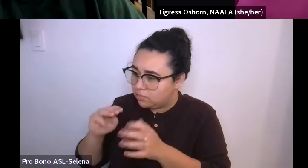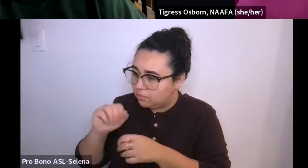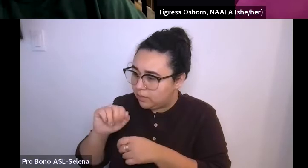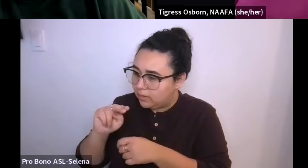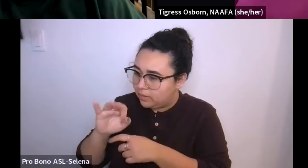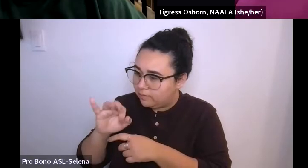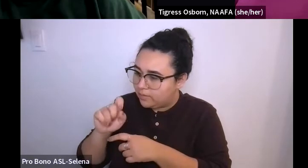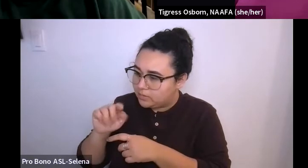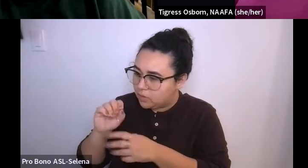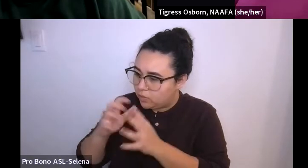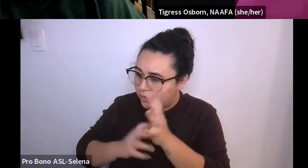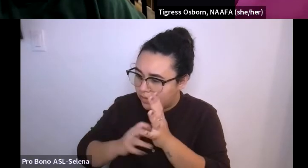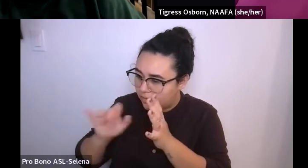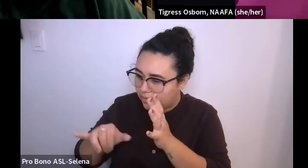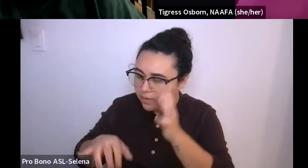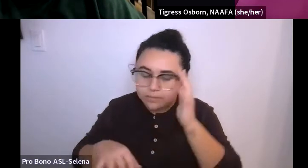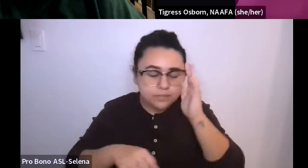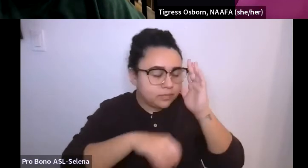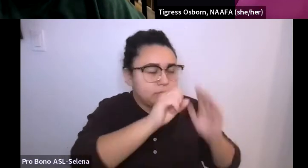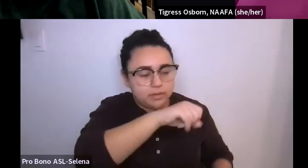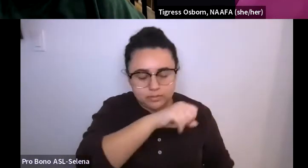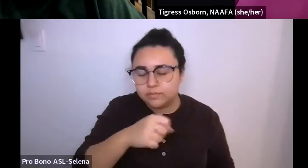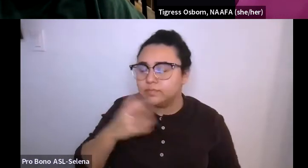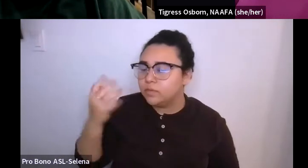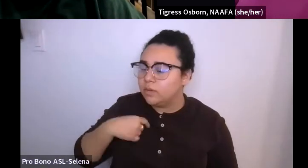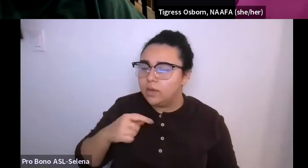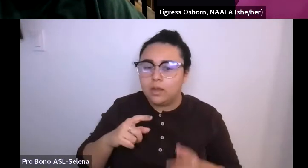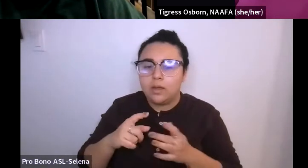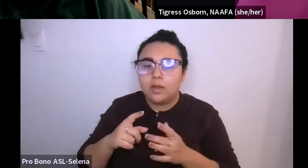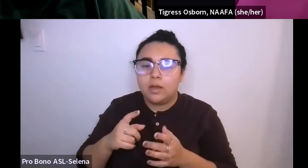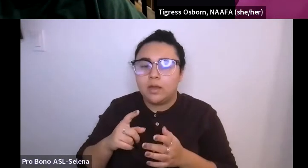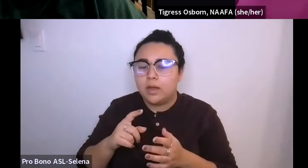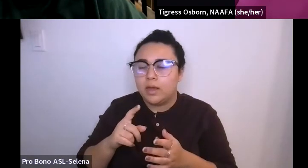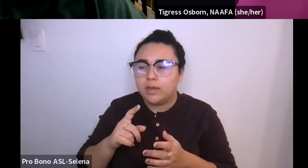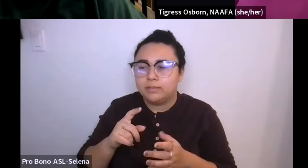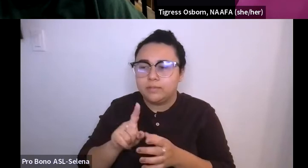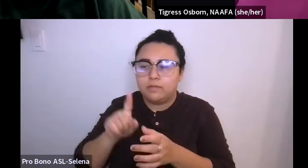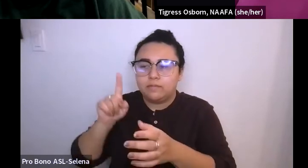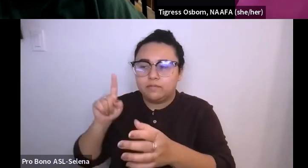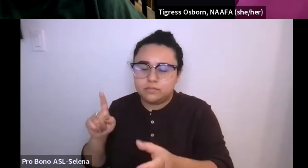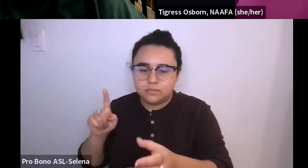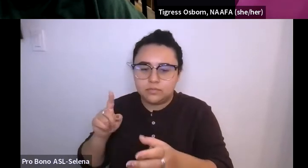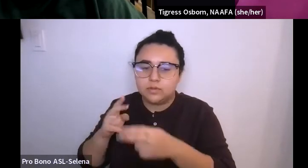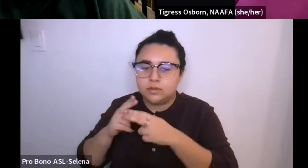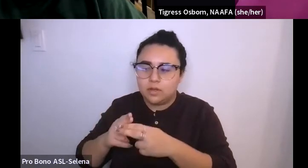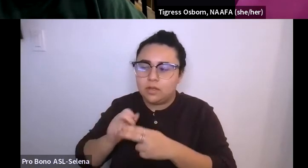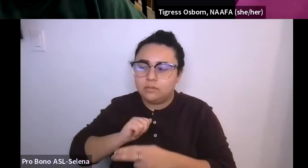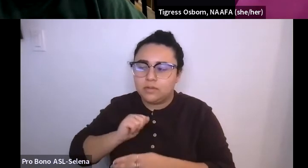And this is the reason why I am beginning to step away from calling myself an activist, because mainly because my memory is so